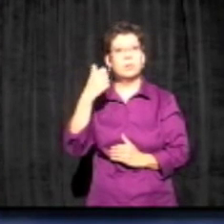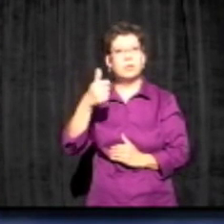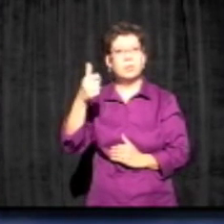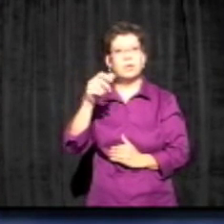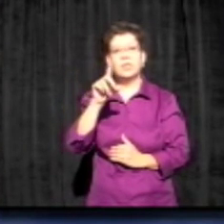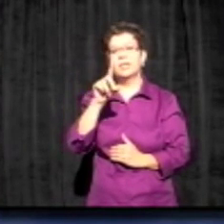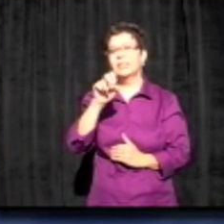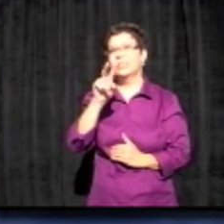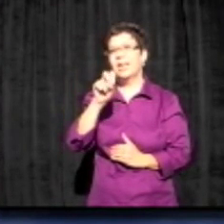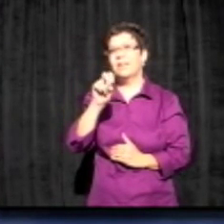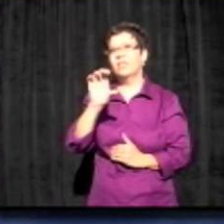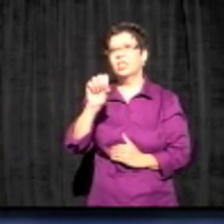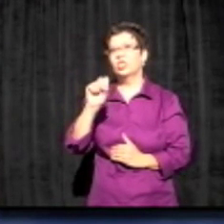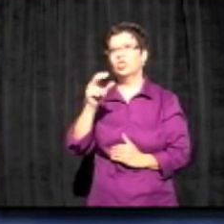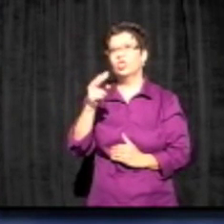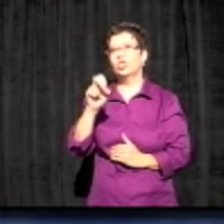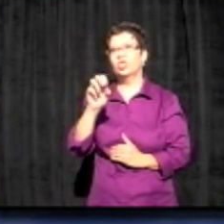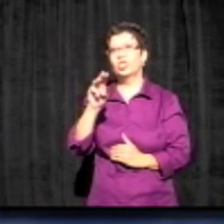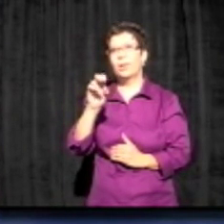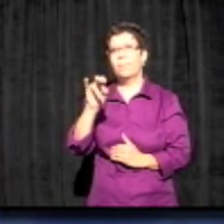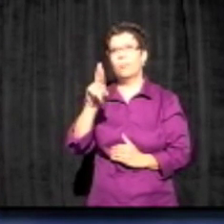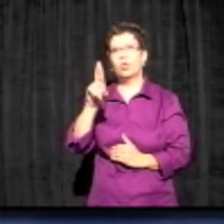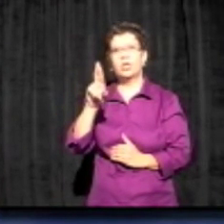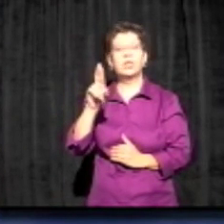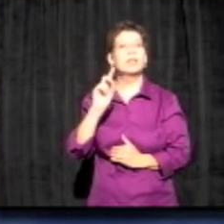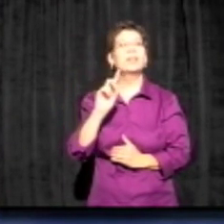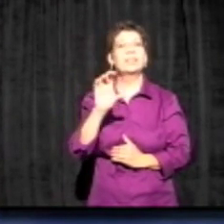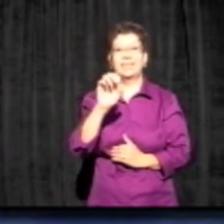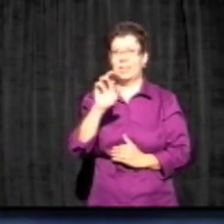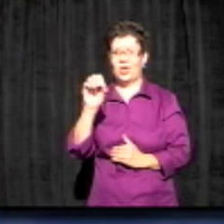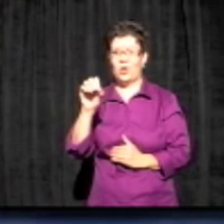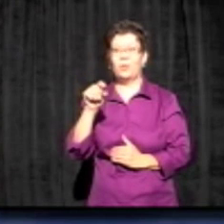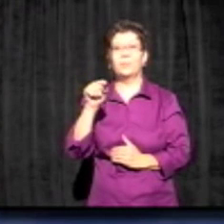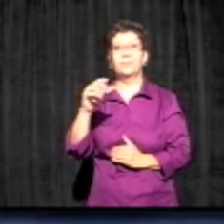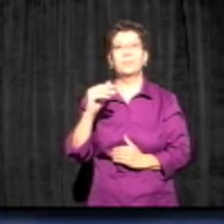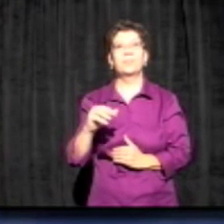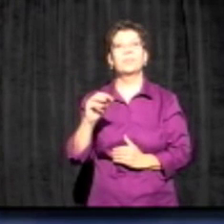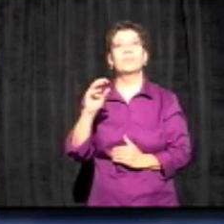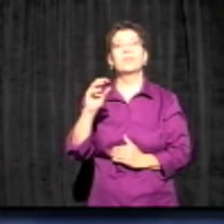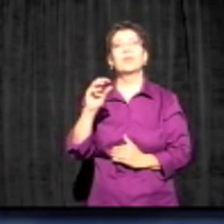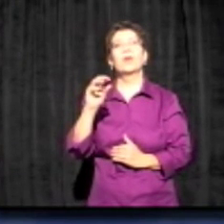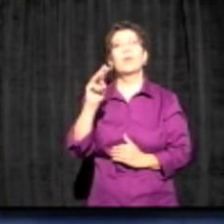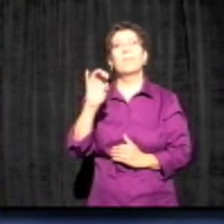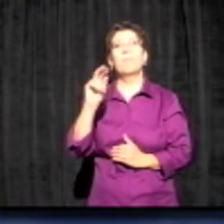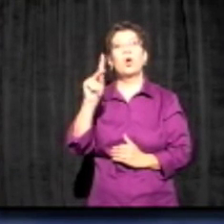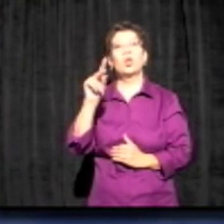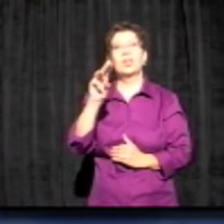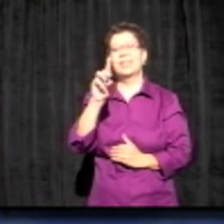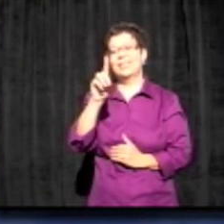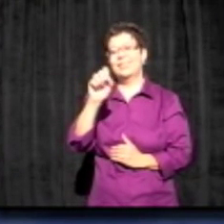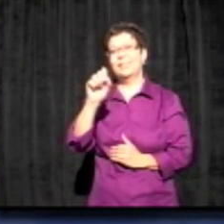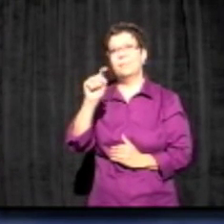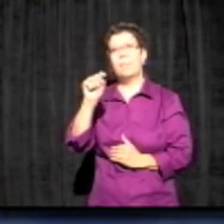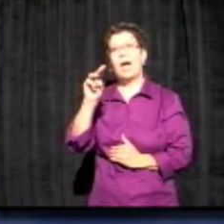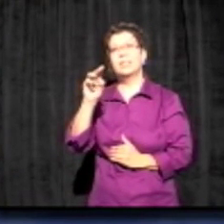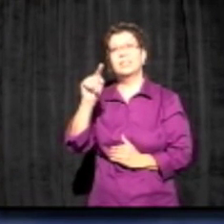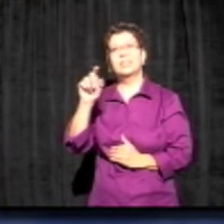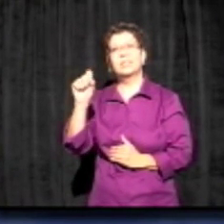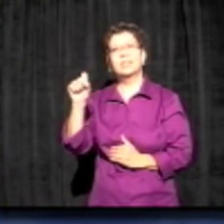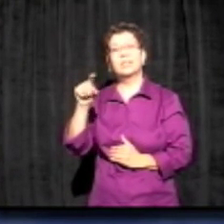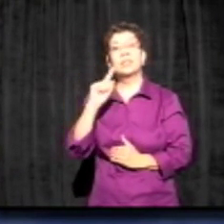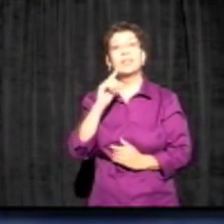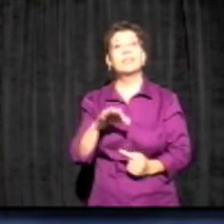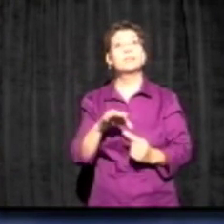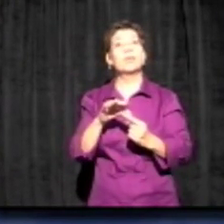Shembry, CEO, VPG. Matt DeMars, President, Chief Operating Officer, VPG. And our special guest,